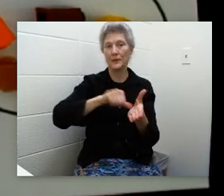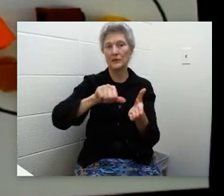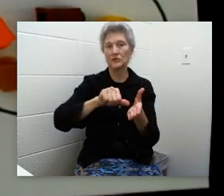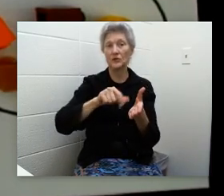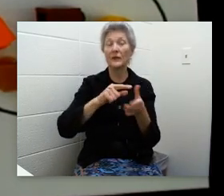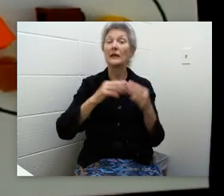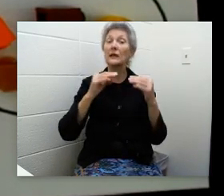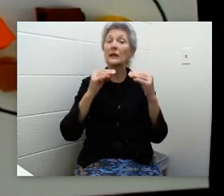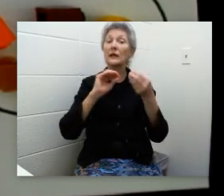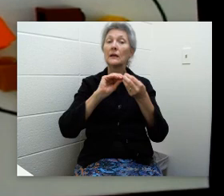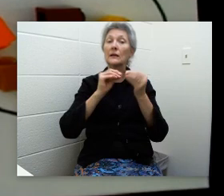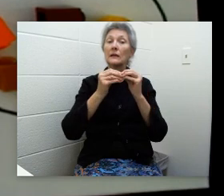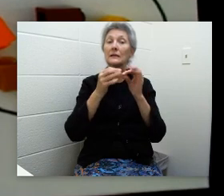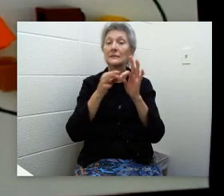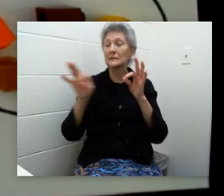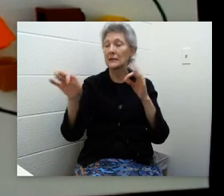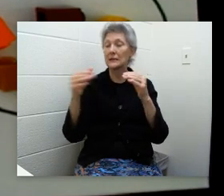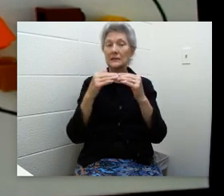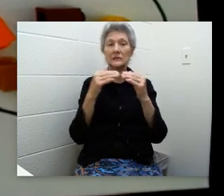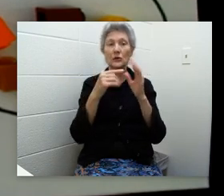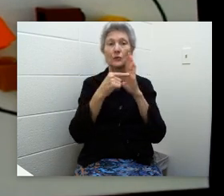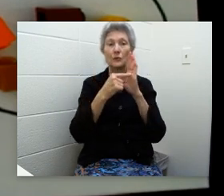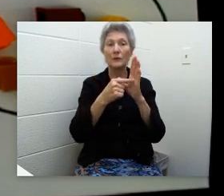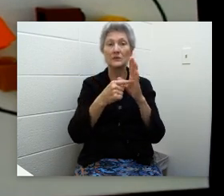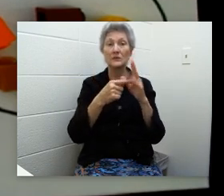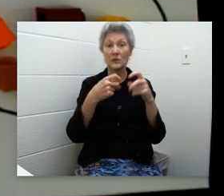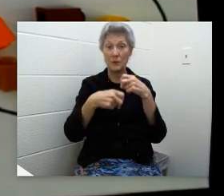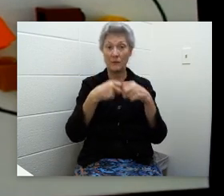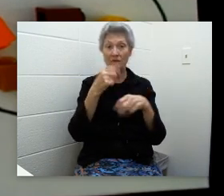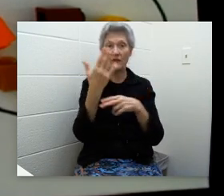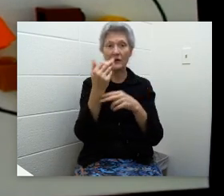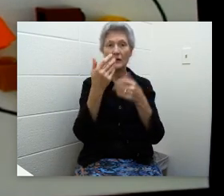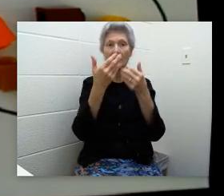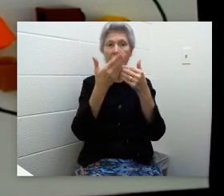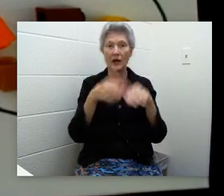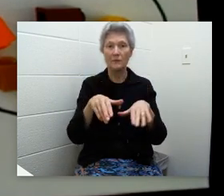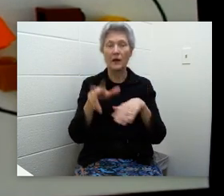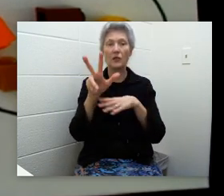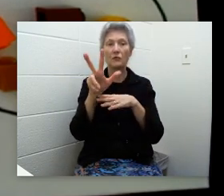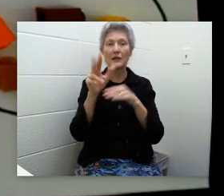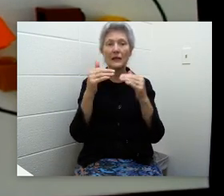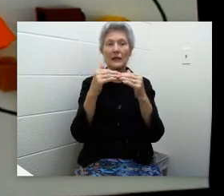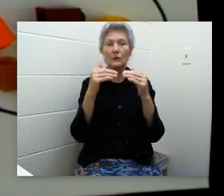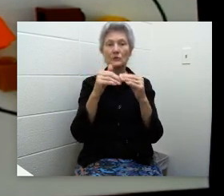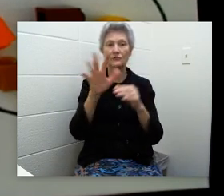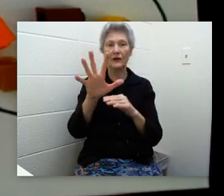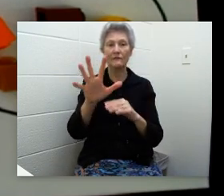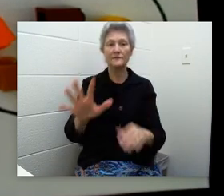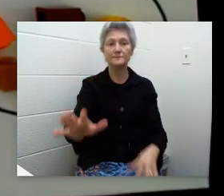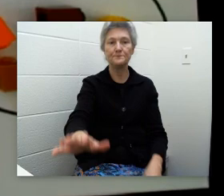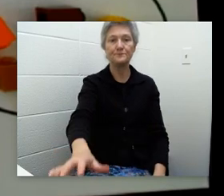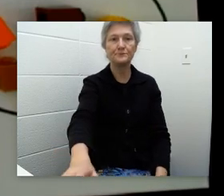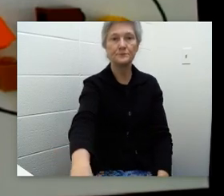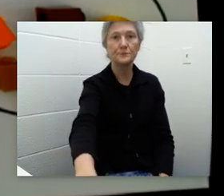that represents this problem is 15 divided by 3 equals 5.